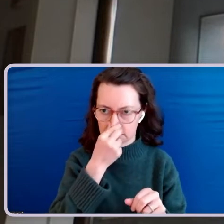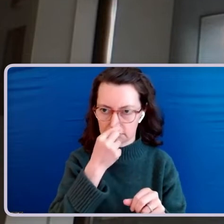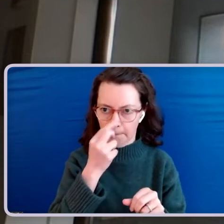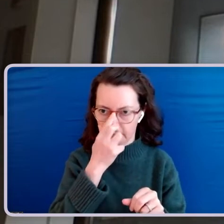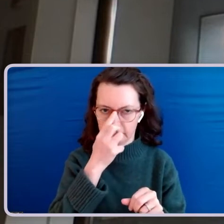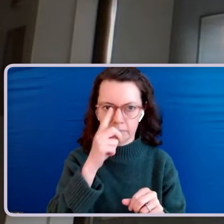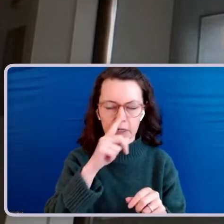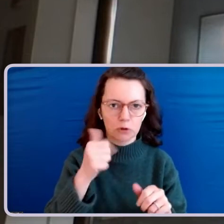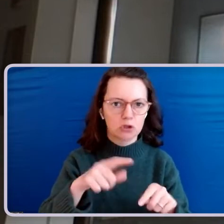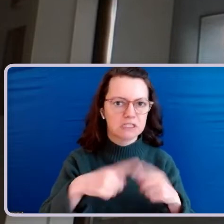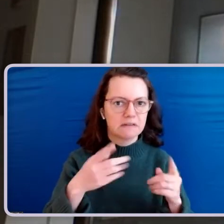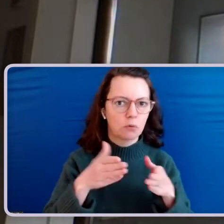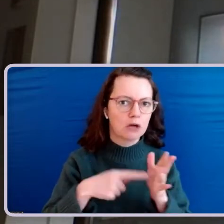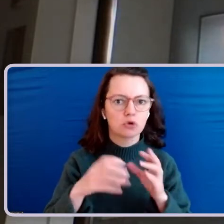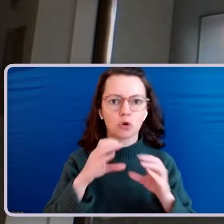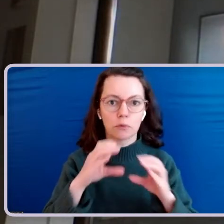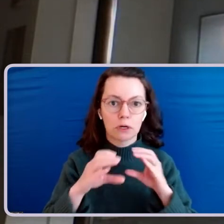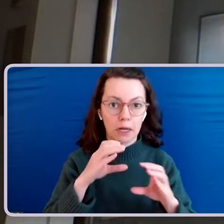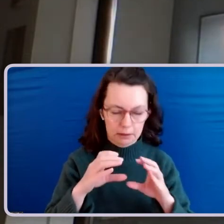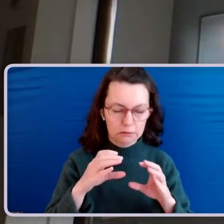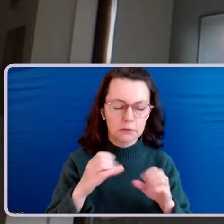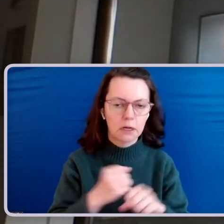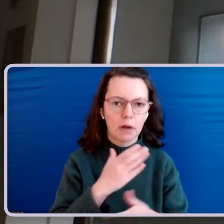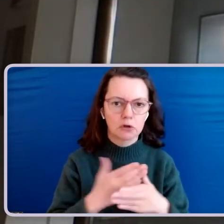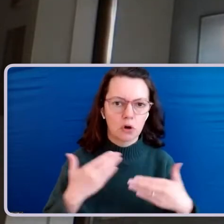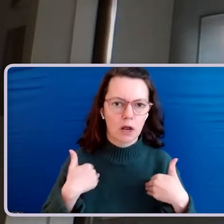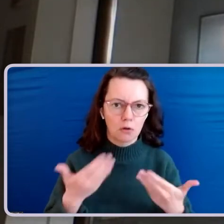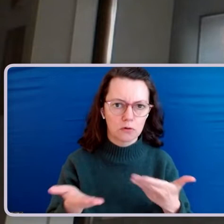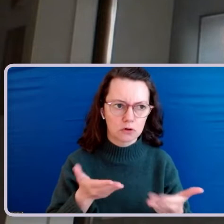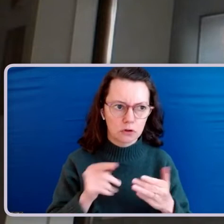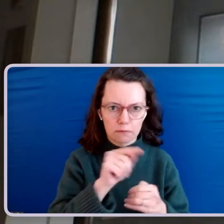of communication, and just making sure that our health services have